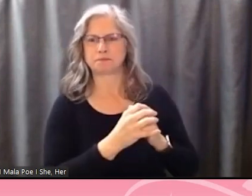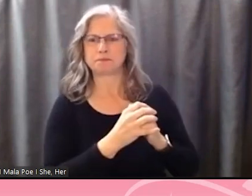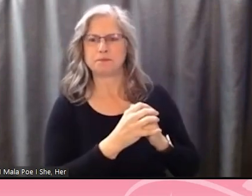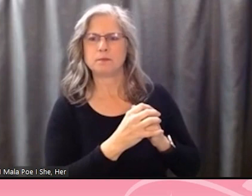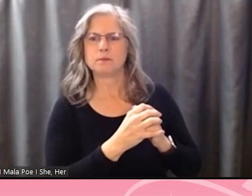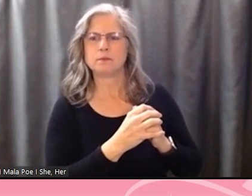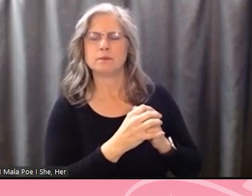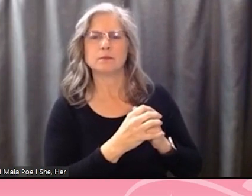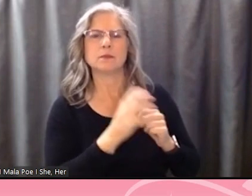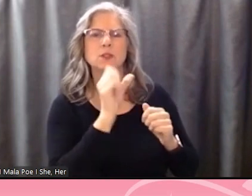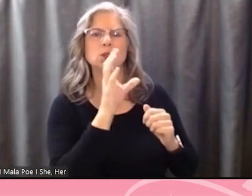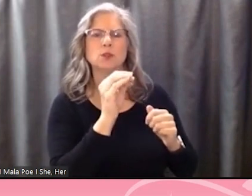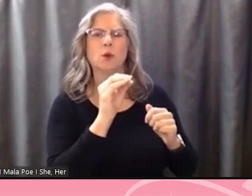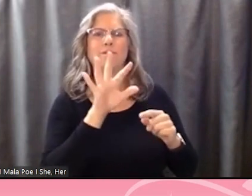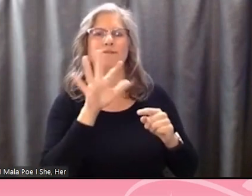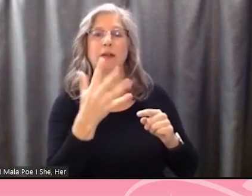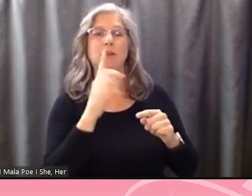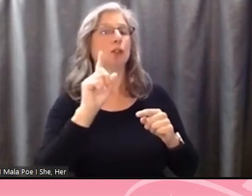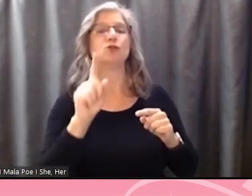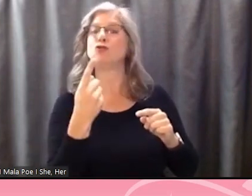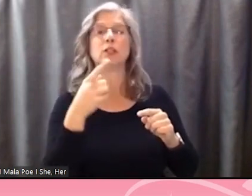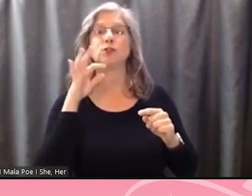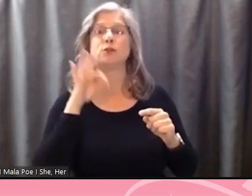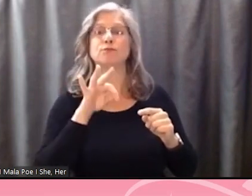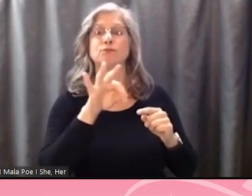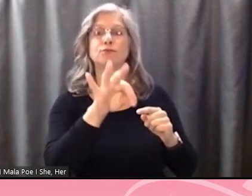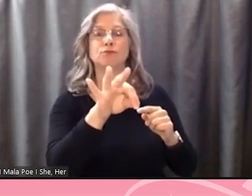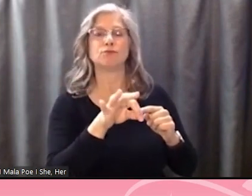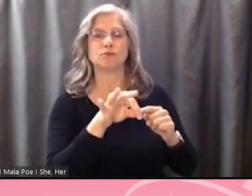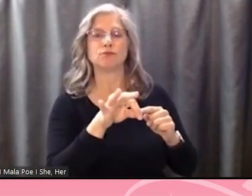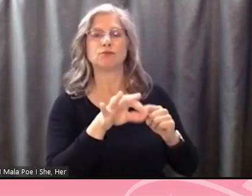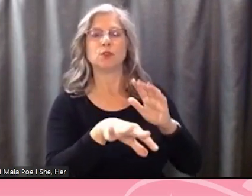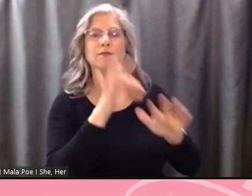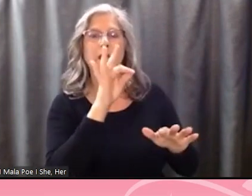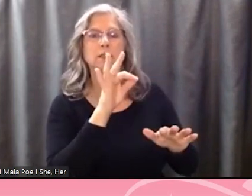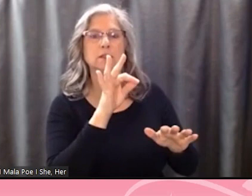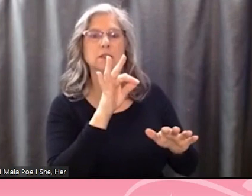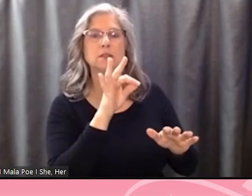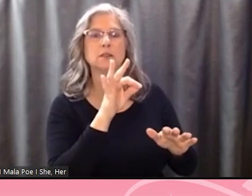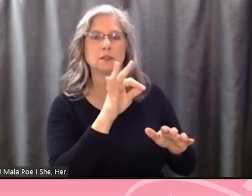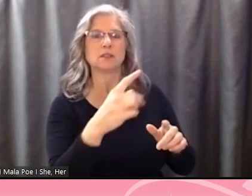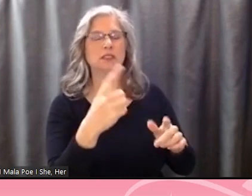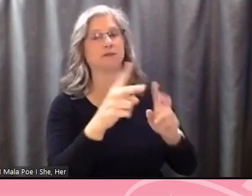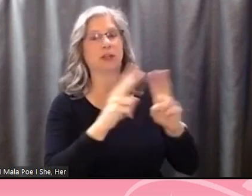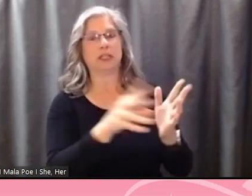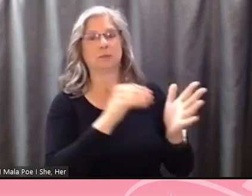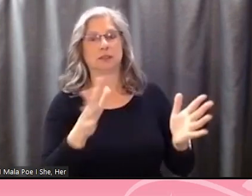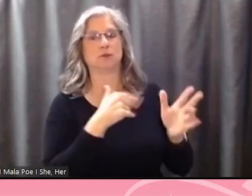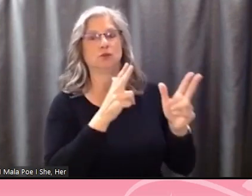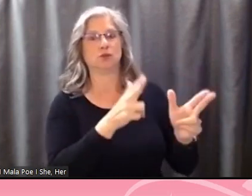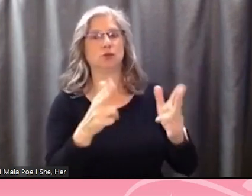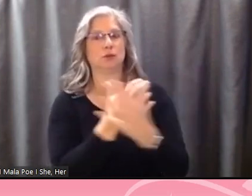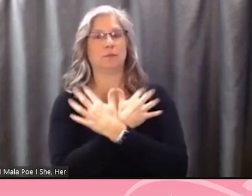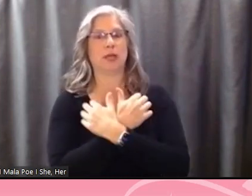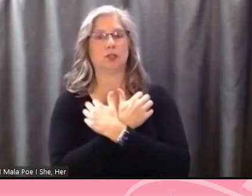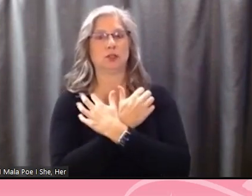So it's $500 that's to go, and $500 to kill one. So it's very expensive shooting bears. Well,